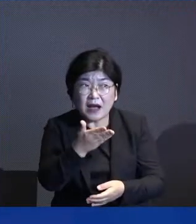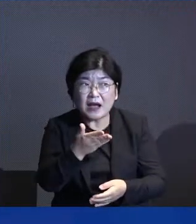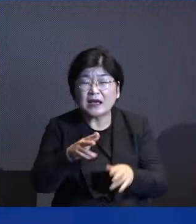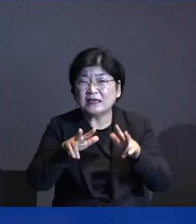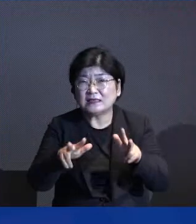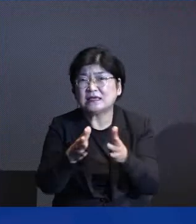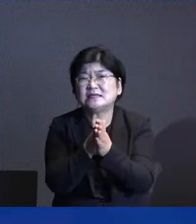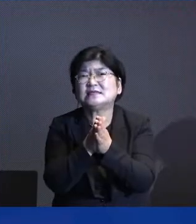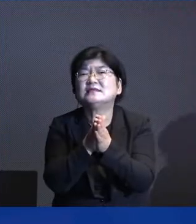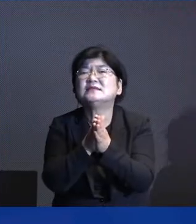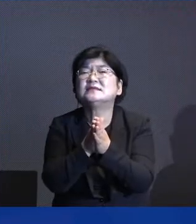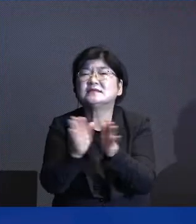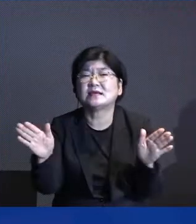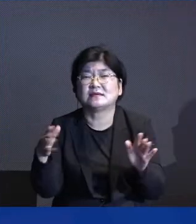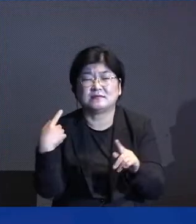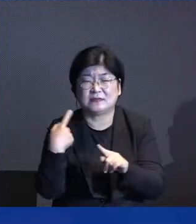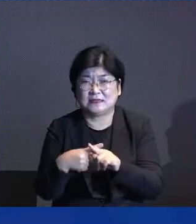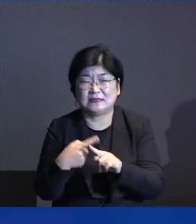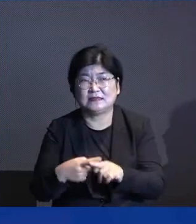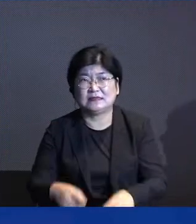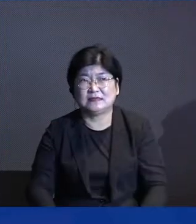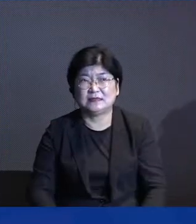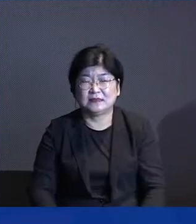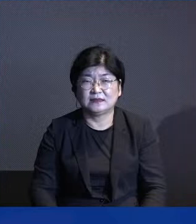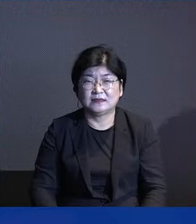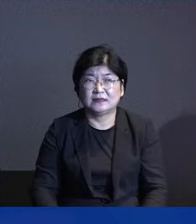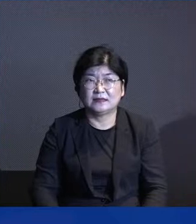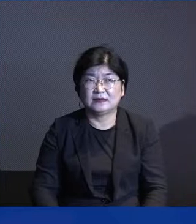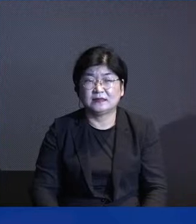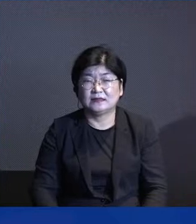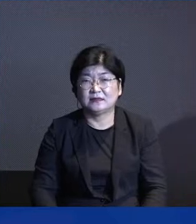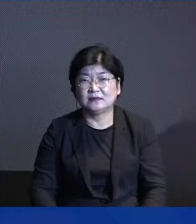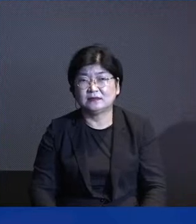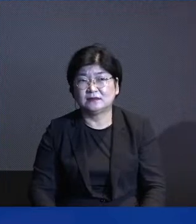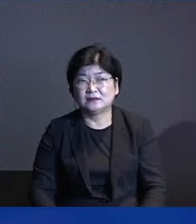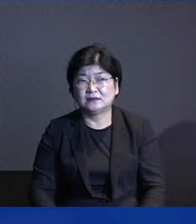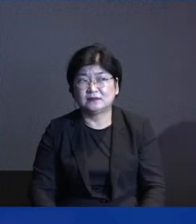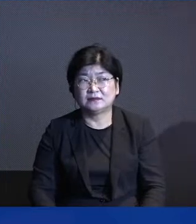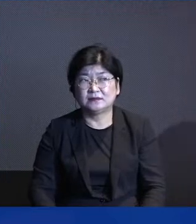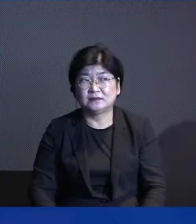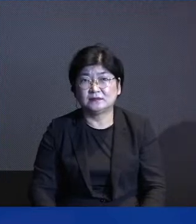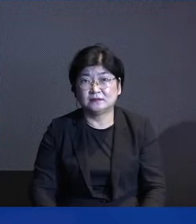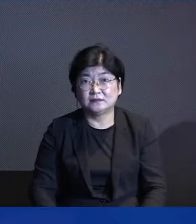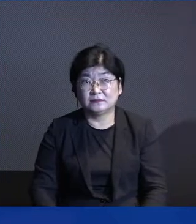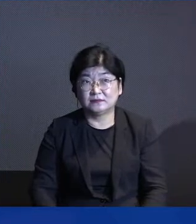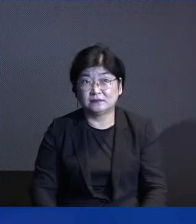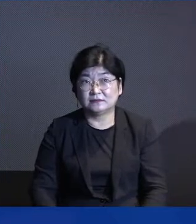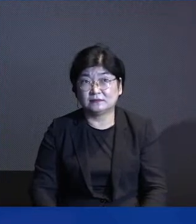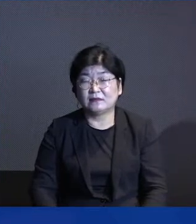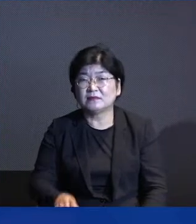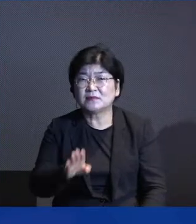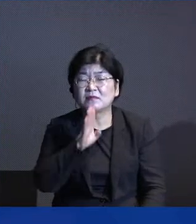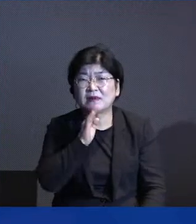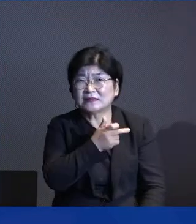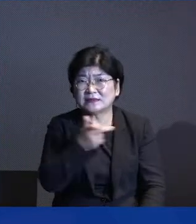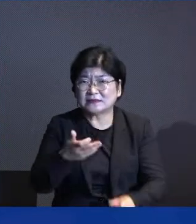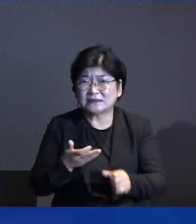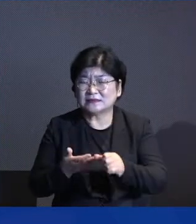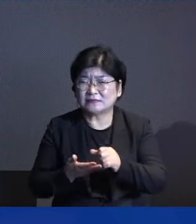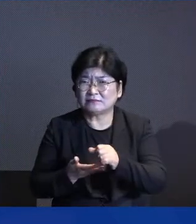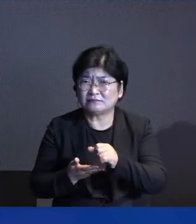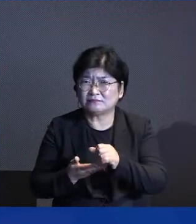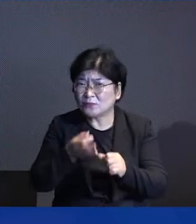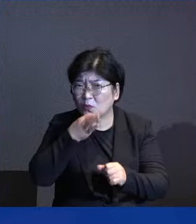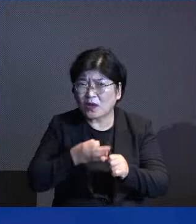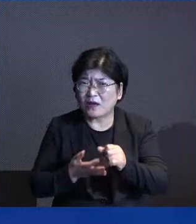by, this is only going to be a cascading exponential effect of the pandemic that we see on the senior citizens. So